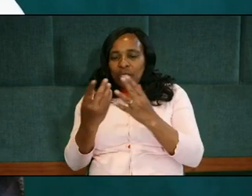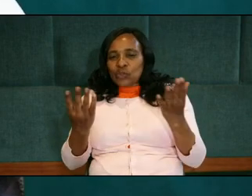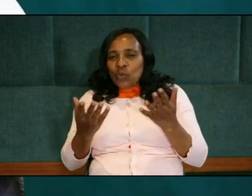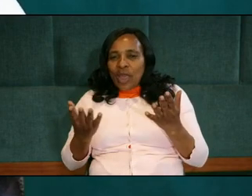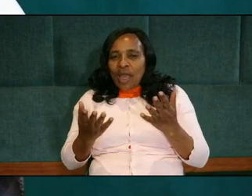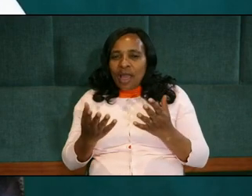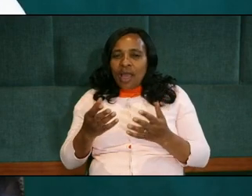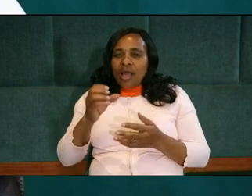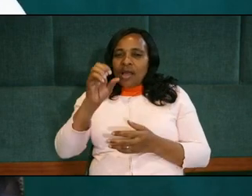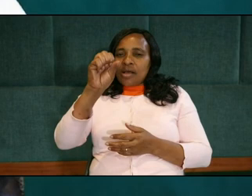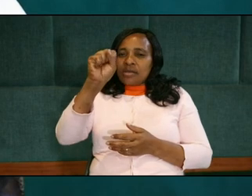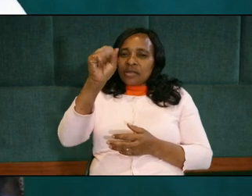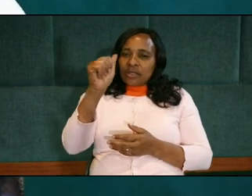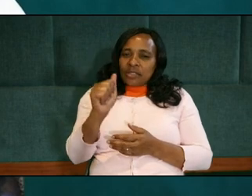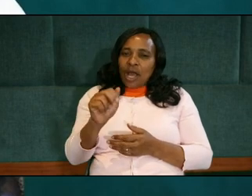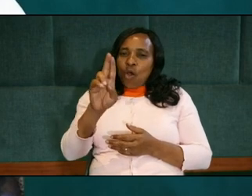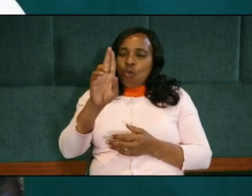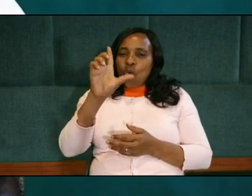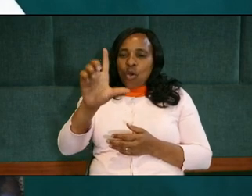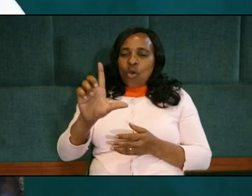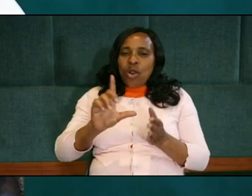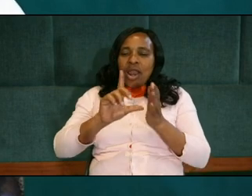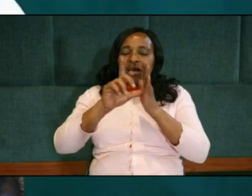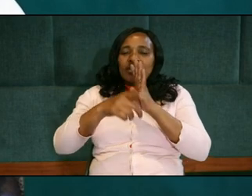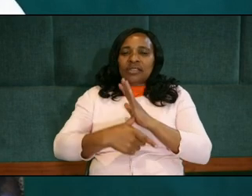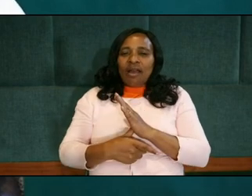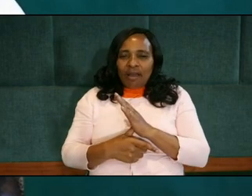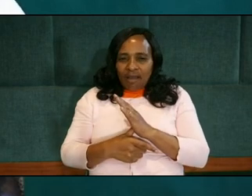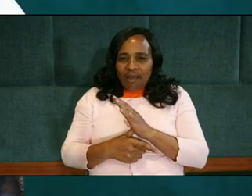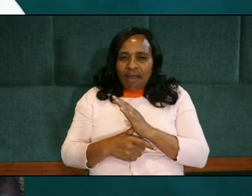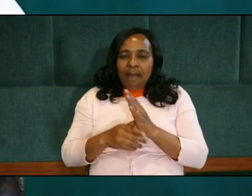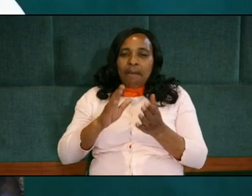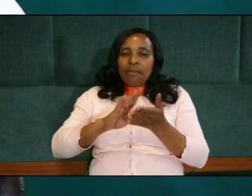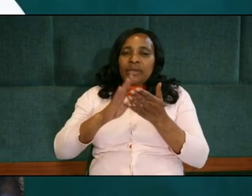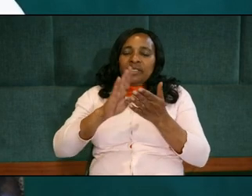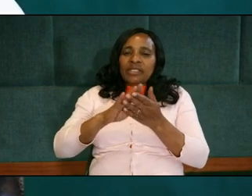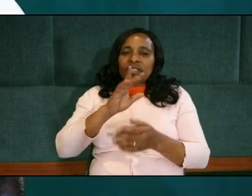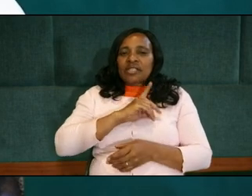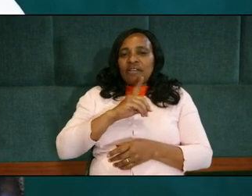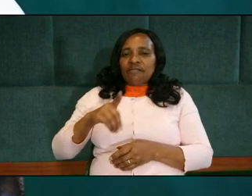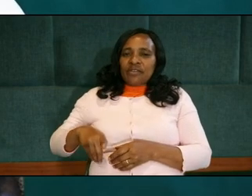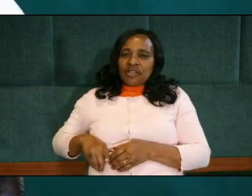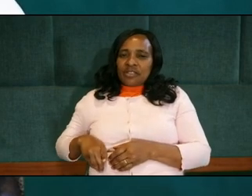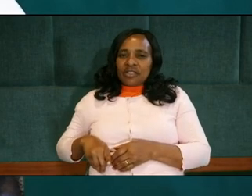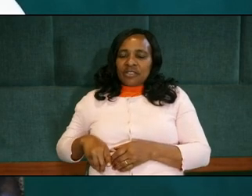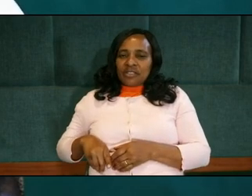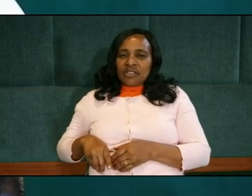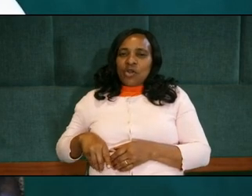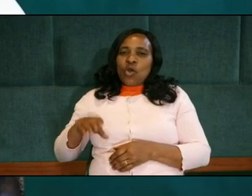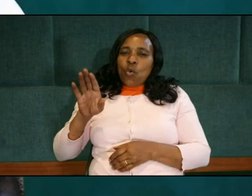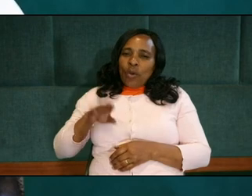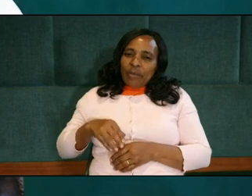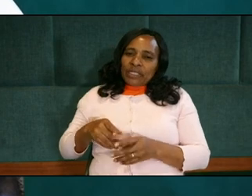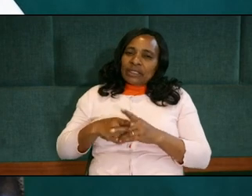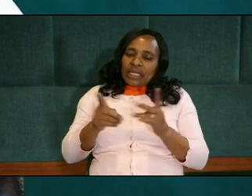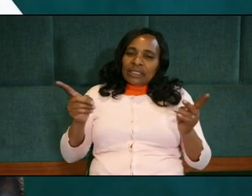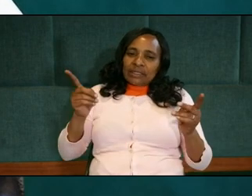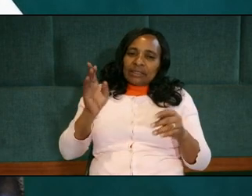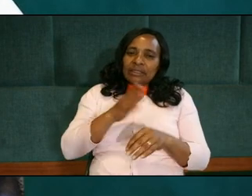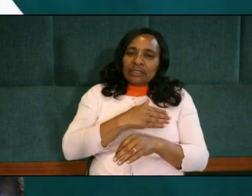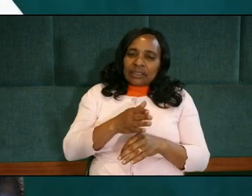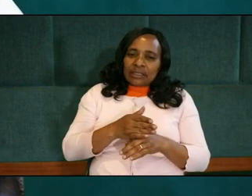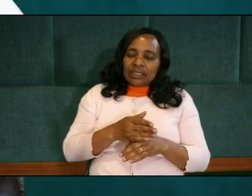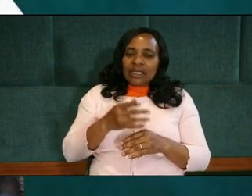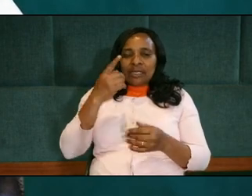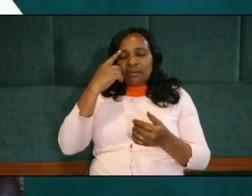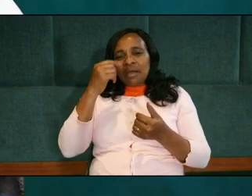Saul later on envies David, right? When the women start singing, and you know, I don't know you guys, if